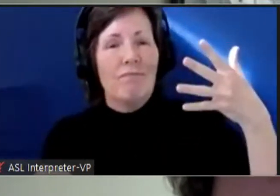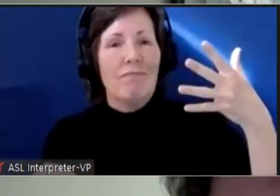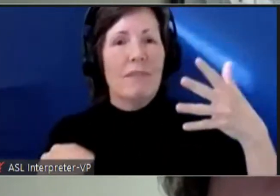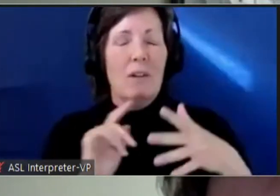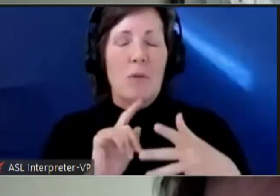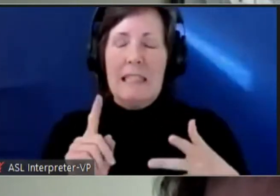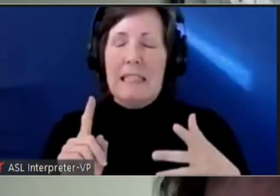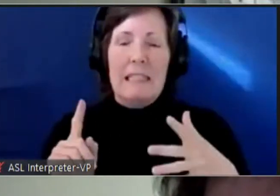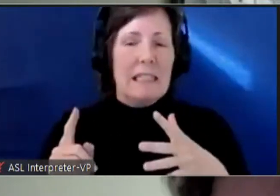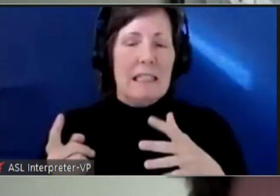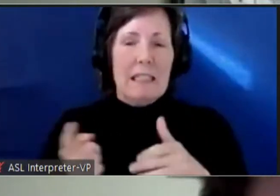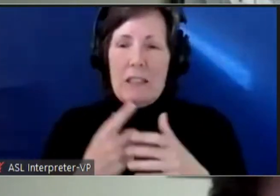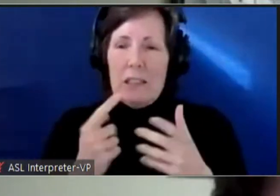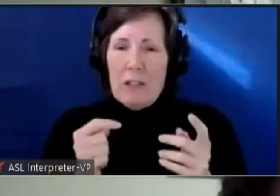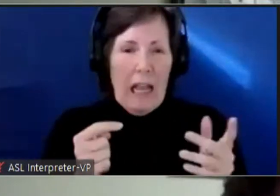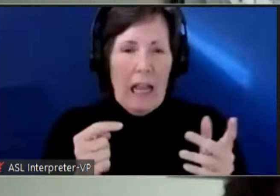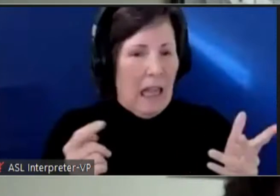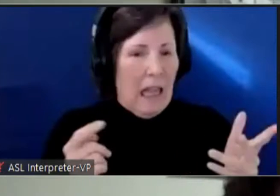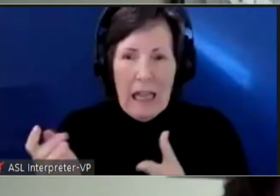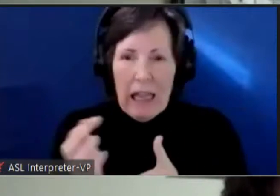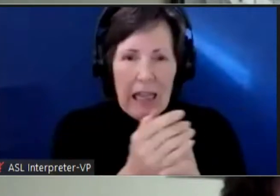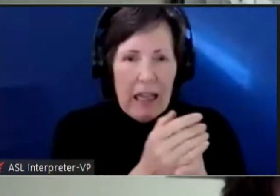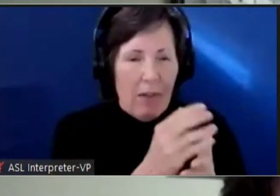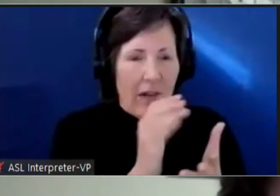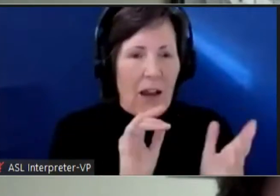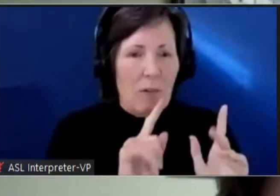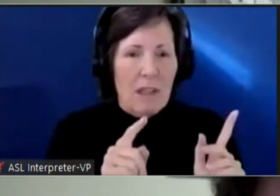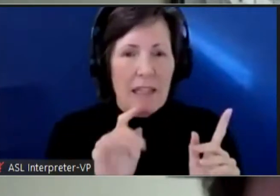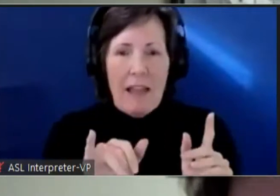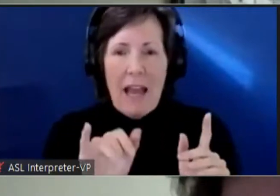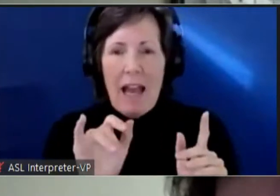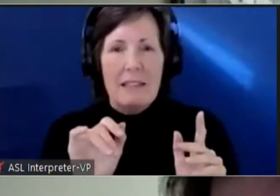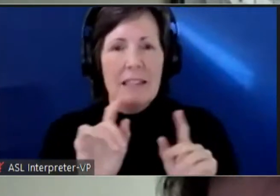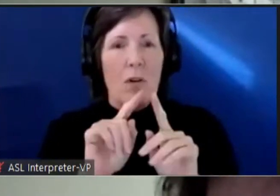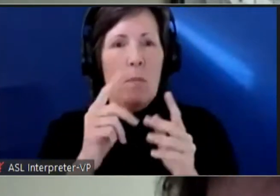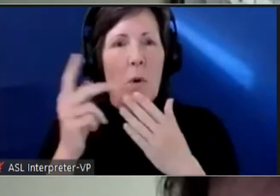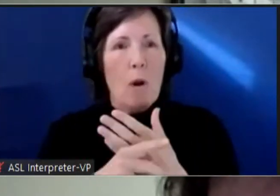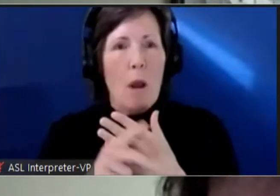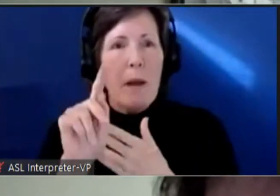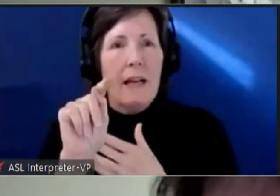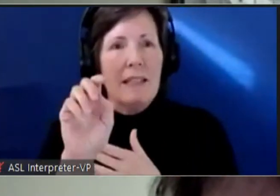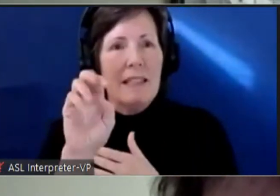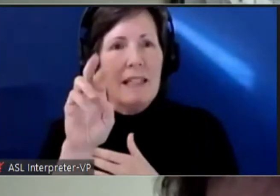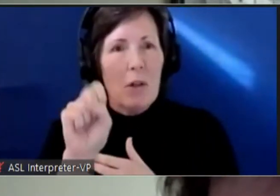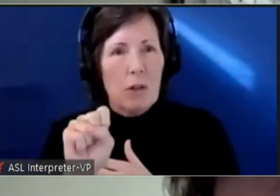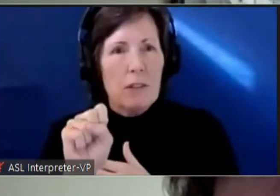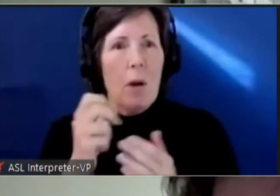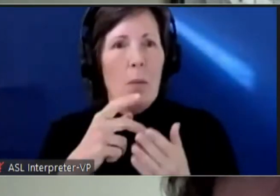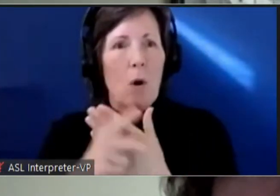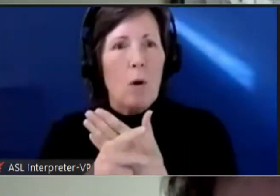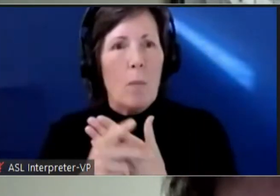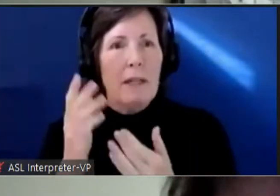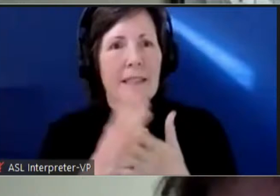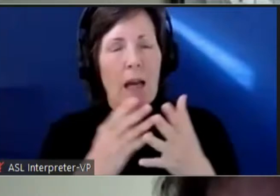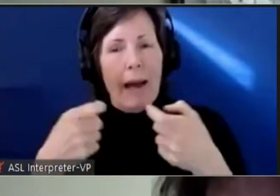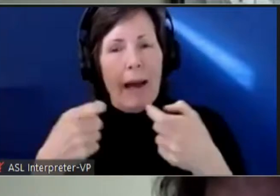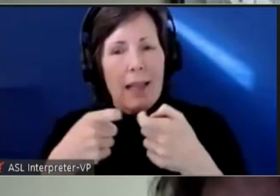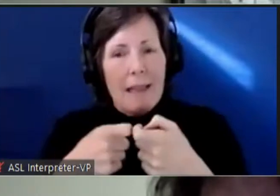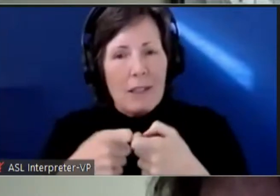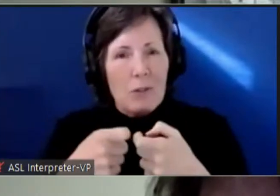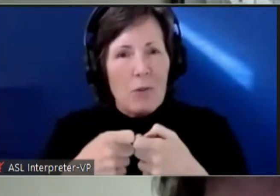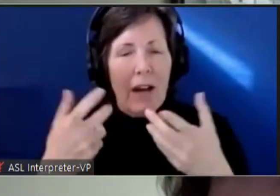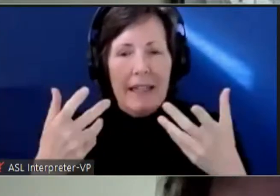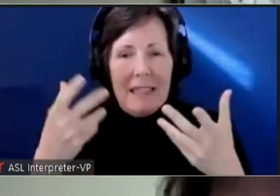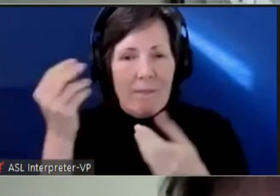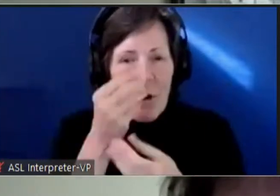problem extracting the data from the CARES program. And some of the electronic medical records that were in the